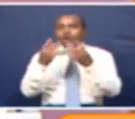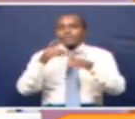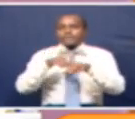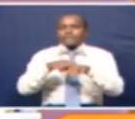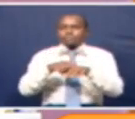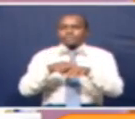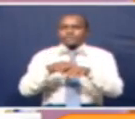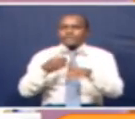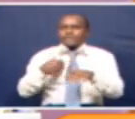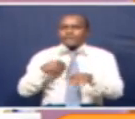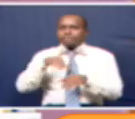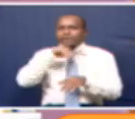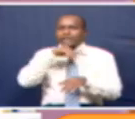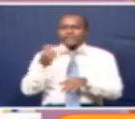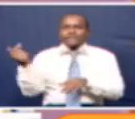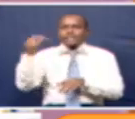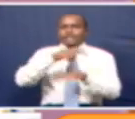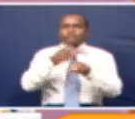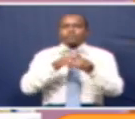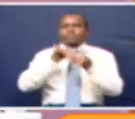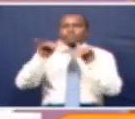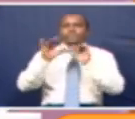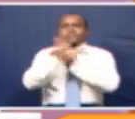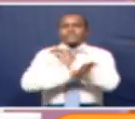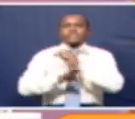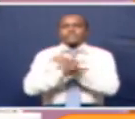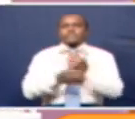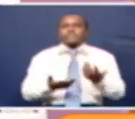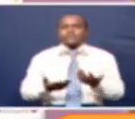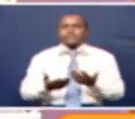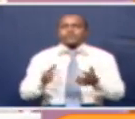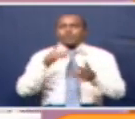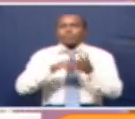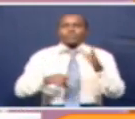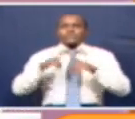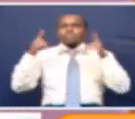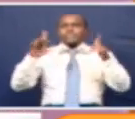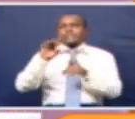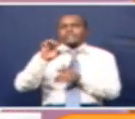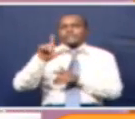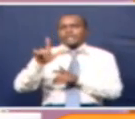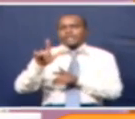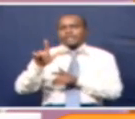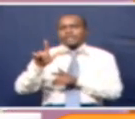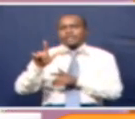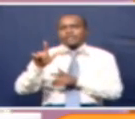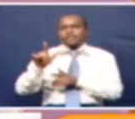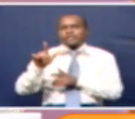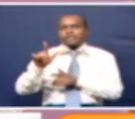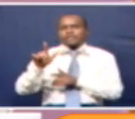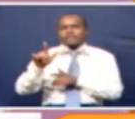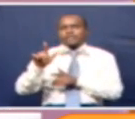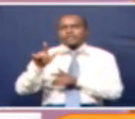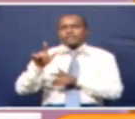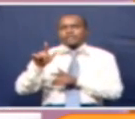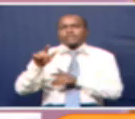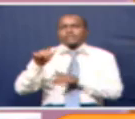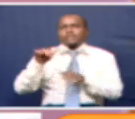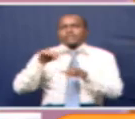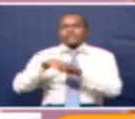Odinga came from a foreign trip? I mean, what was the big deal in